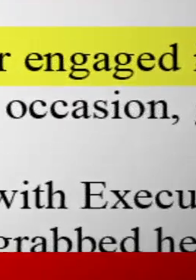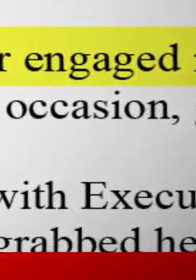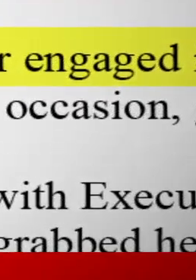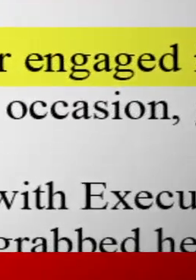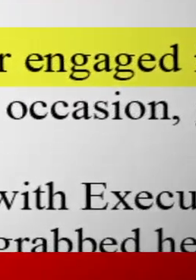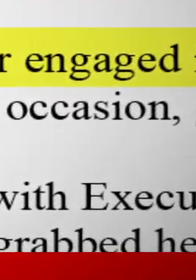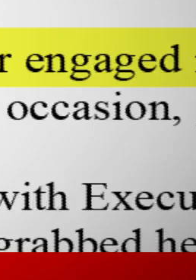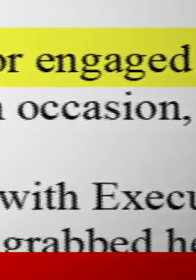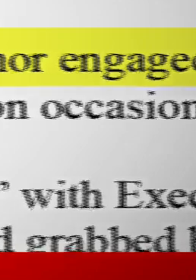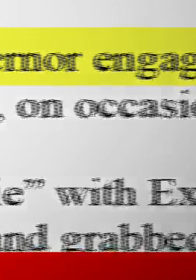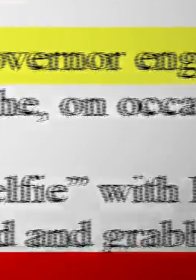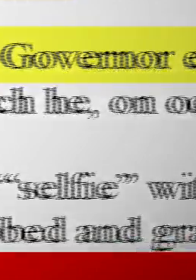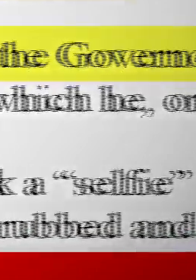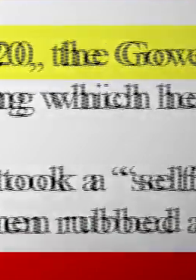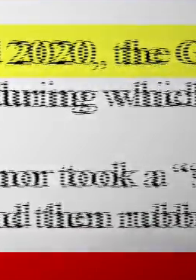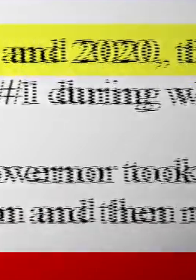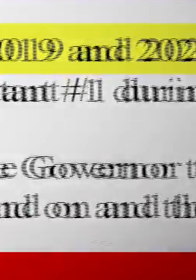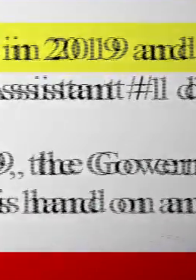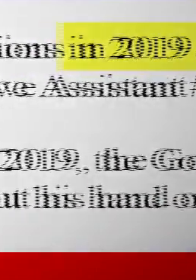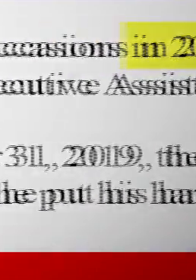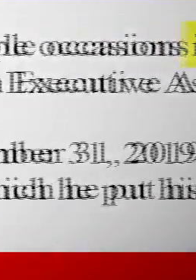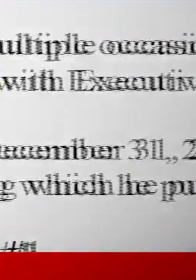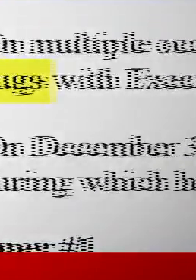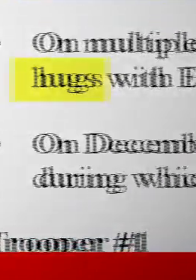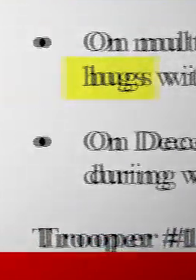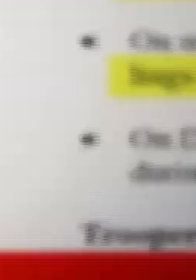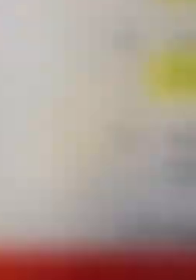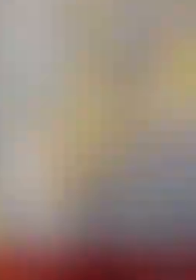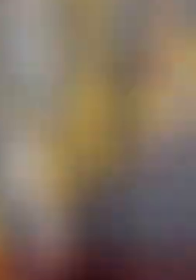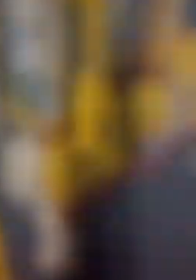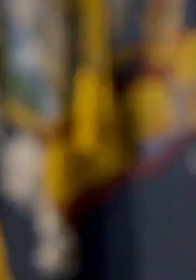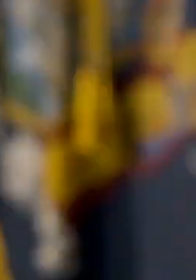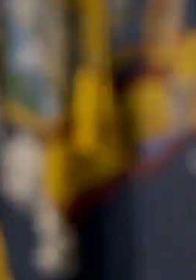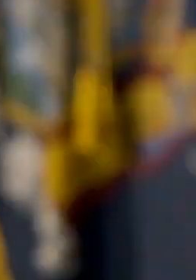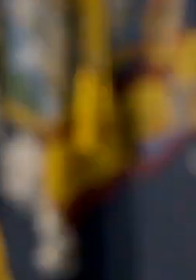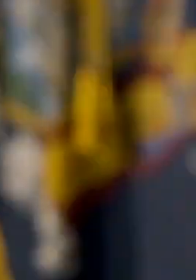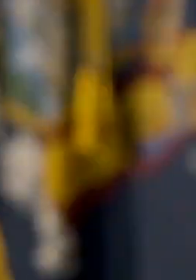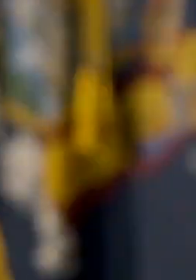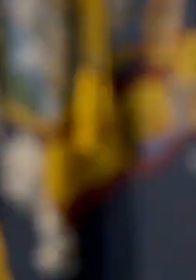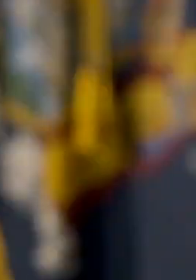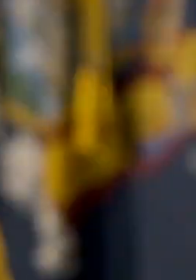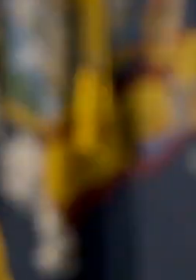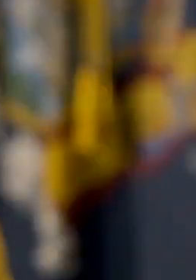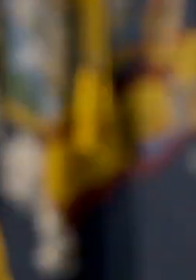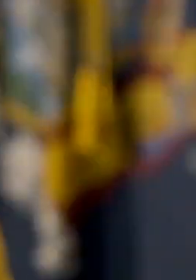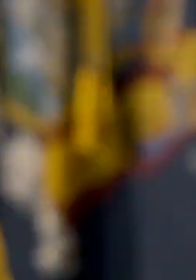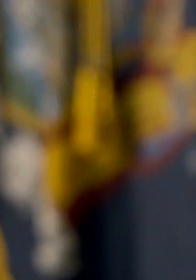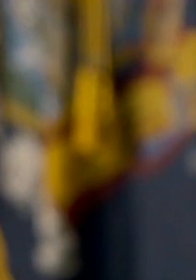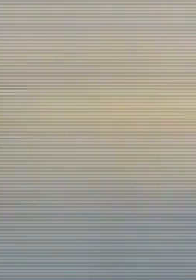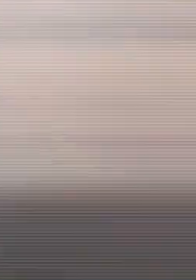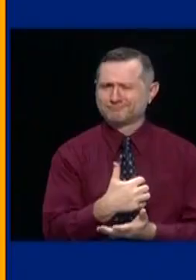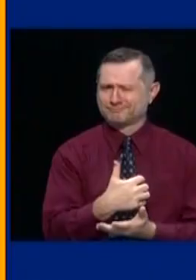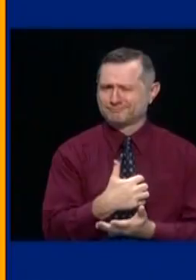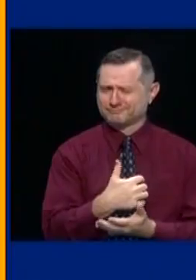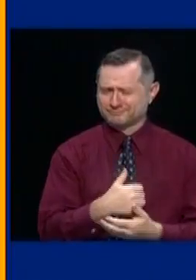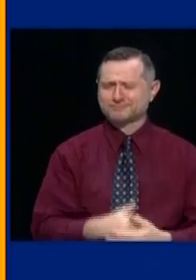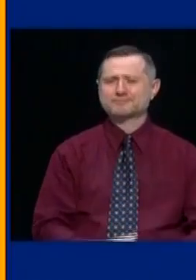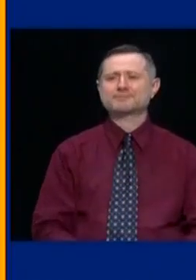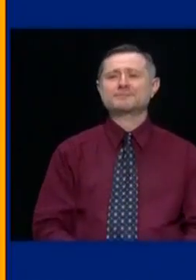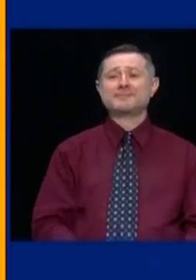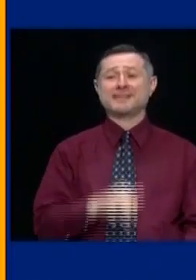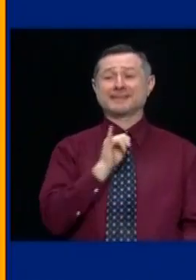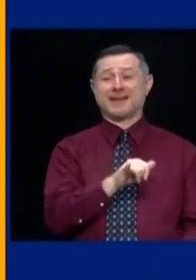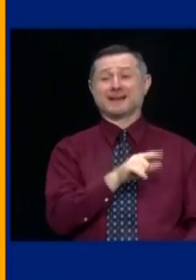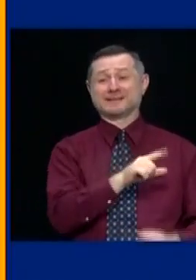grabbed her breast. The governor denies the allegations. Let me be clear, that never happened. On Friday,